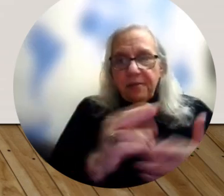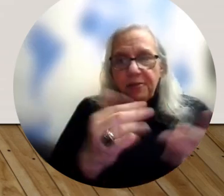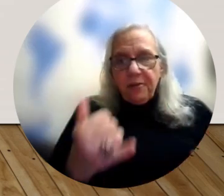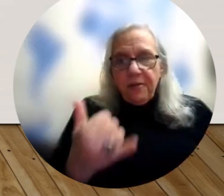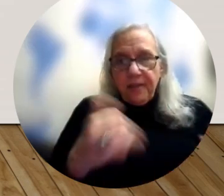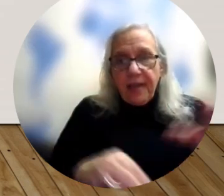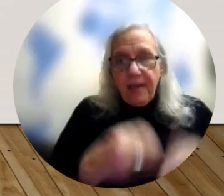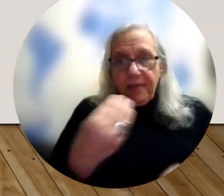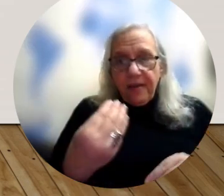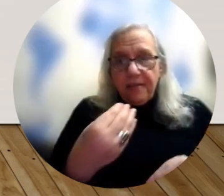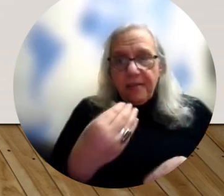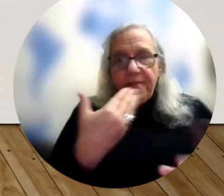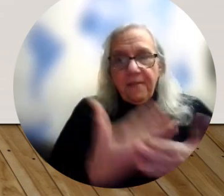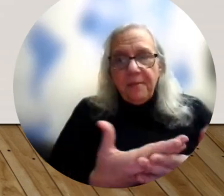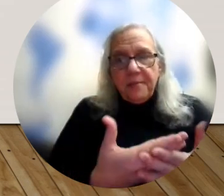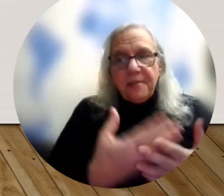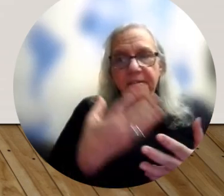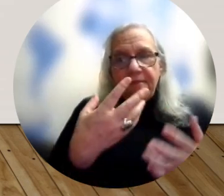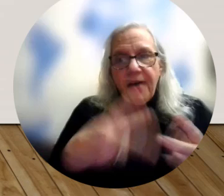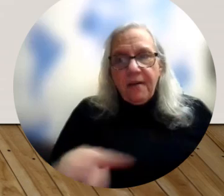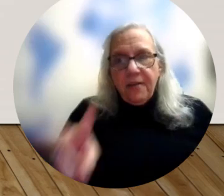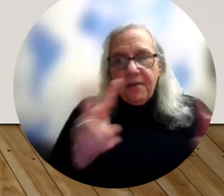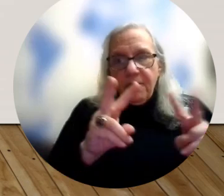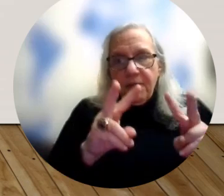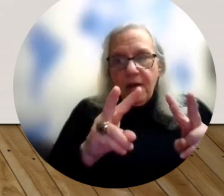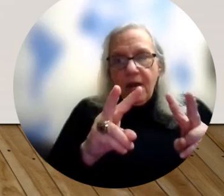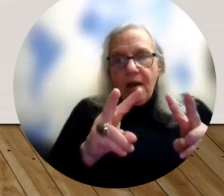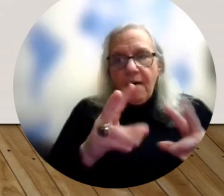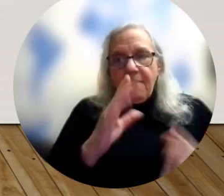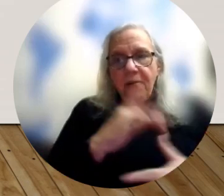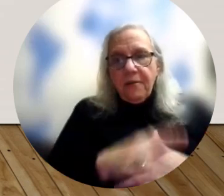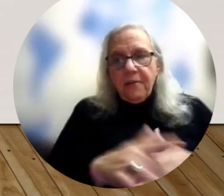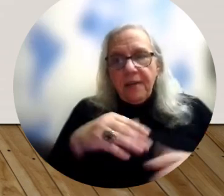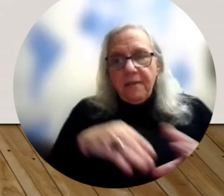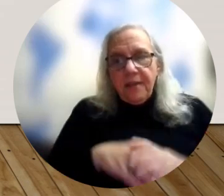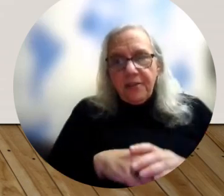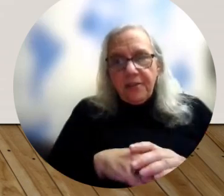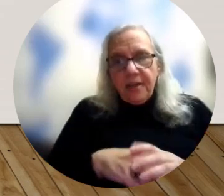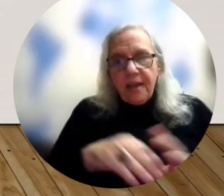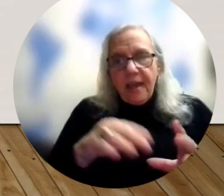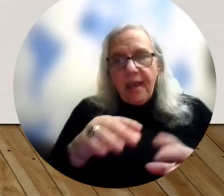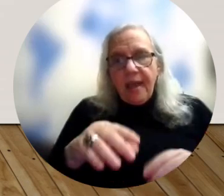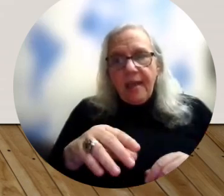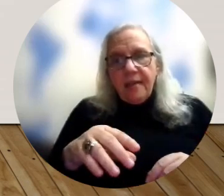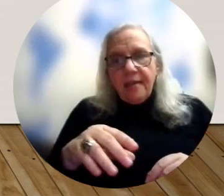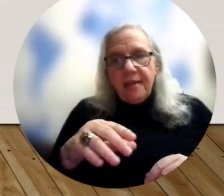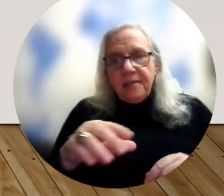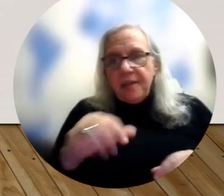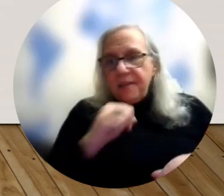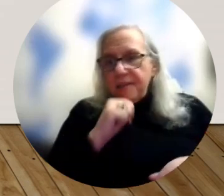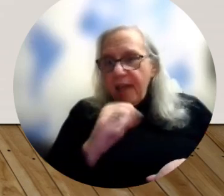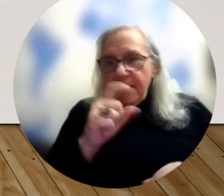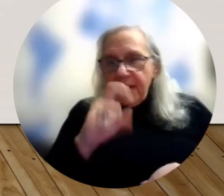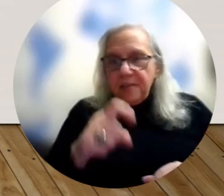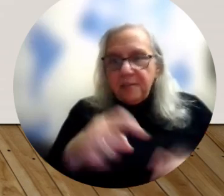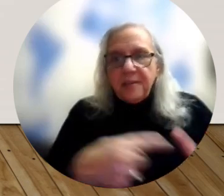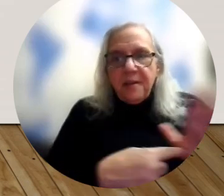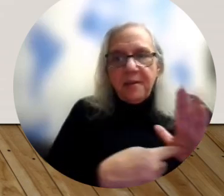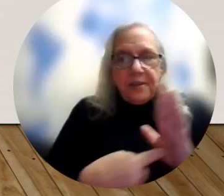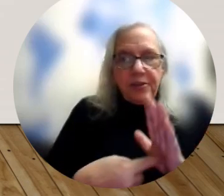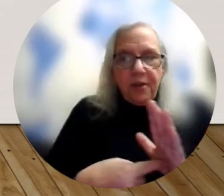limited research currently out there that affirms the value of early intervention, and it does